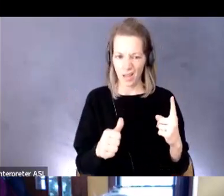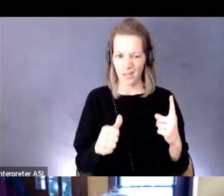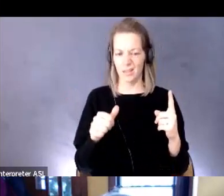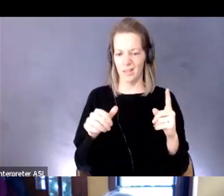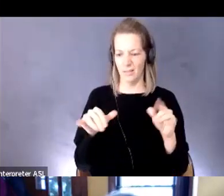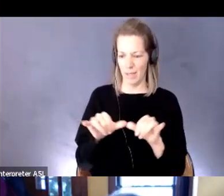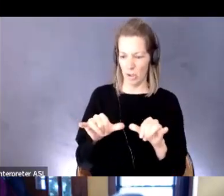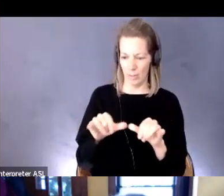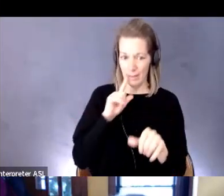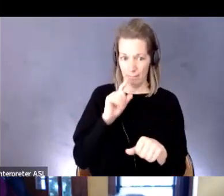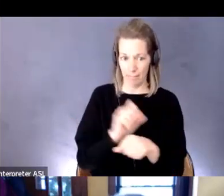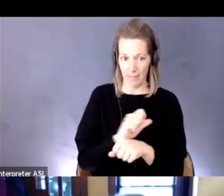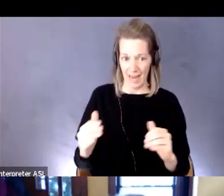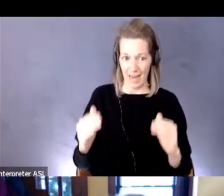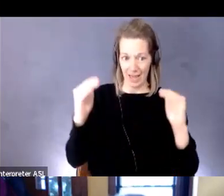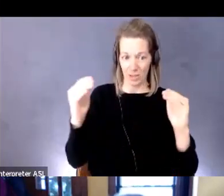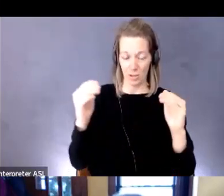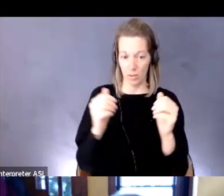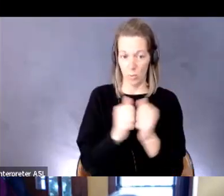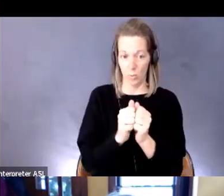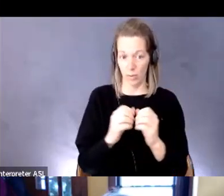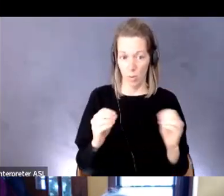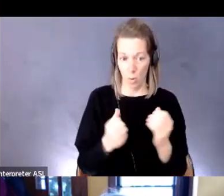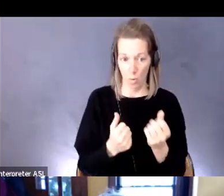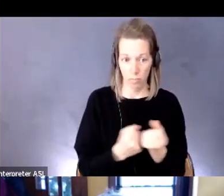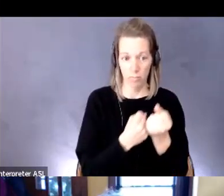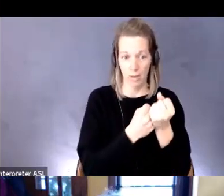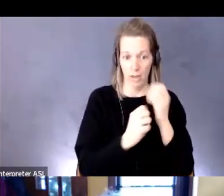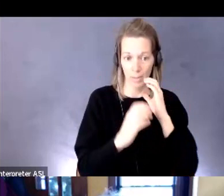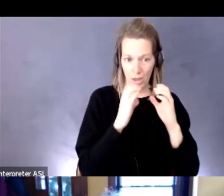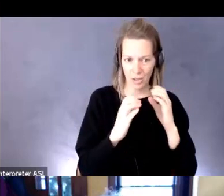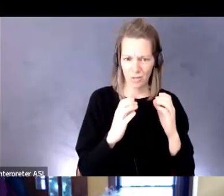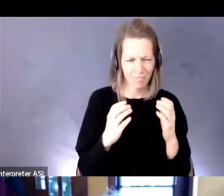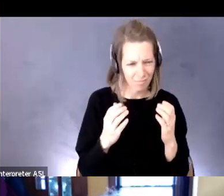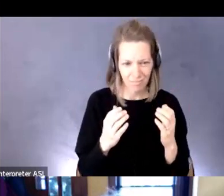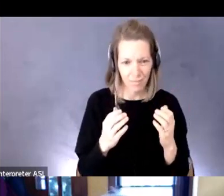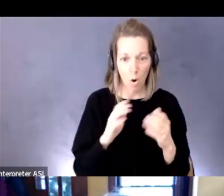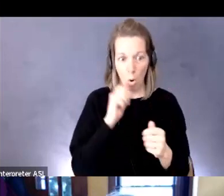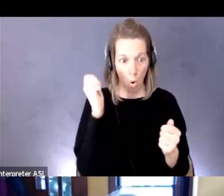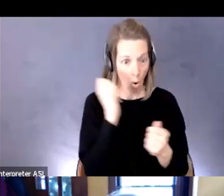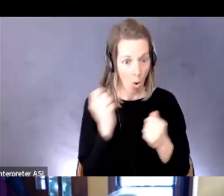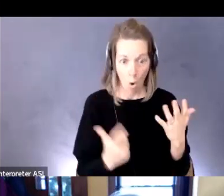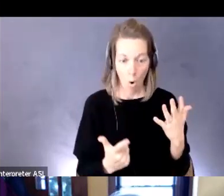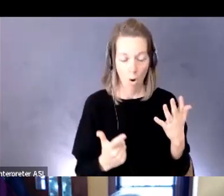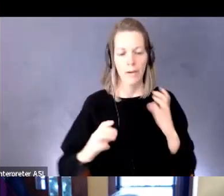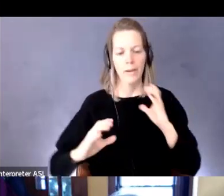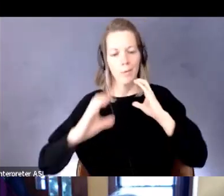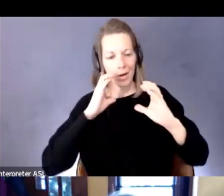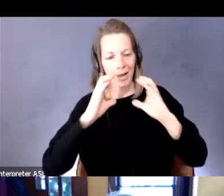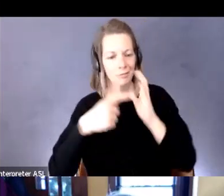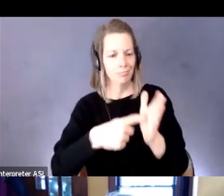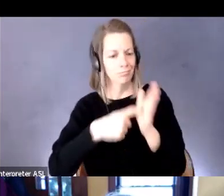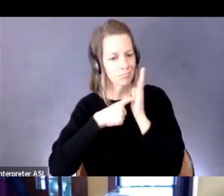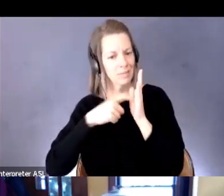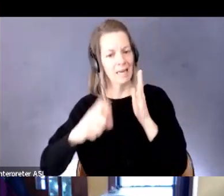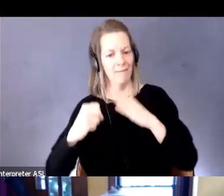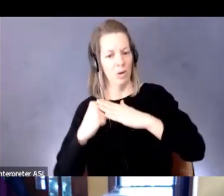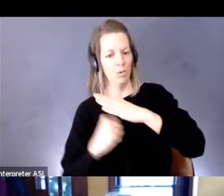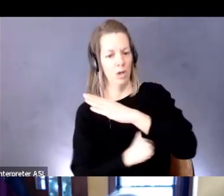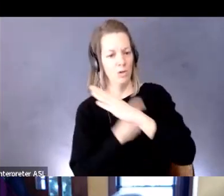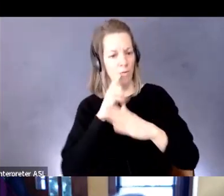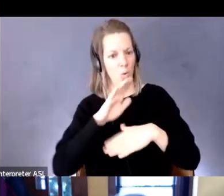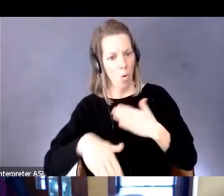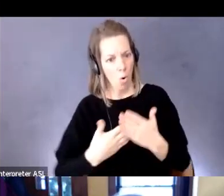of communication? It just seems that communication is such a basic foundation to all those goals,